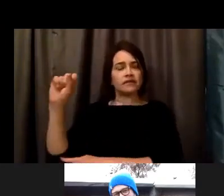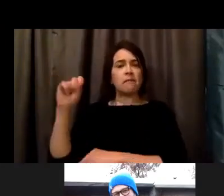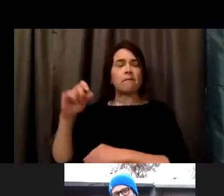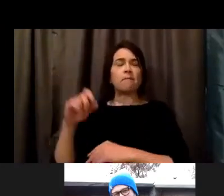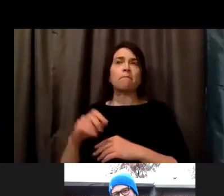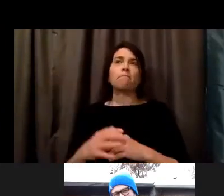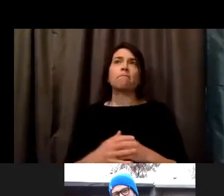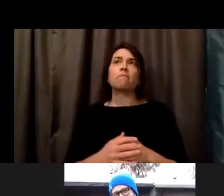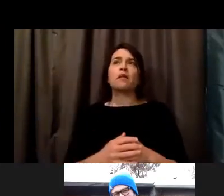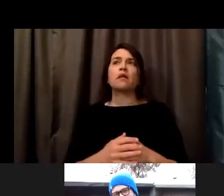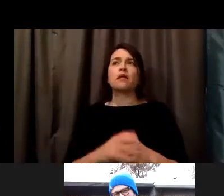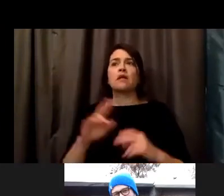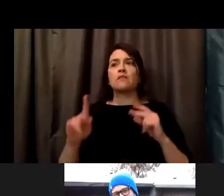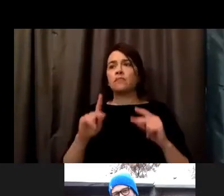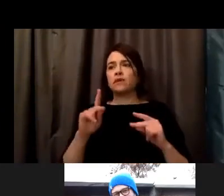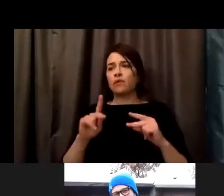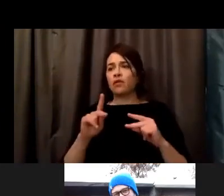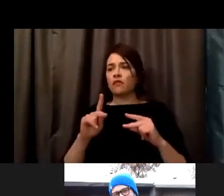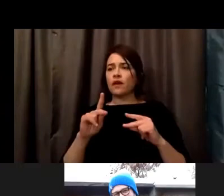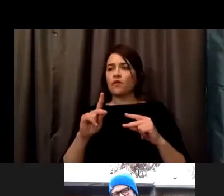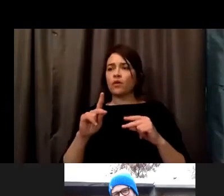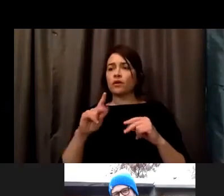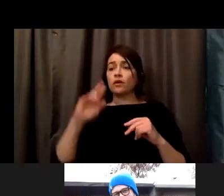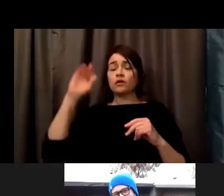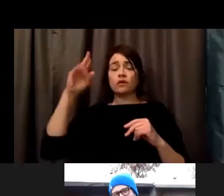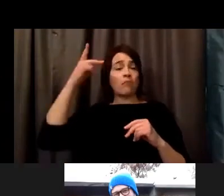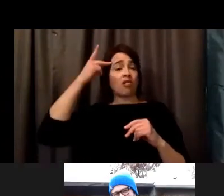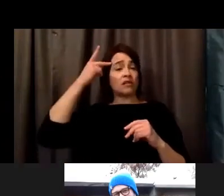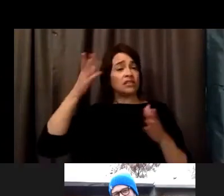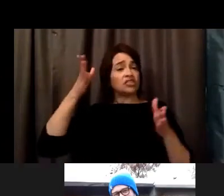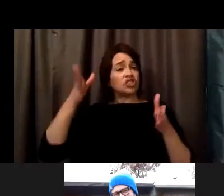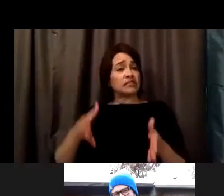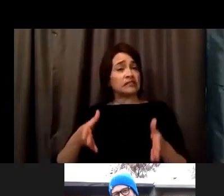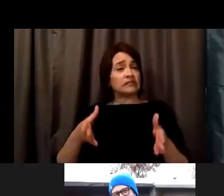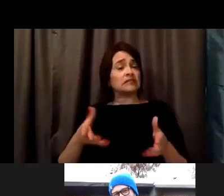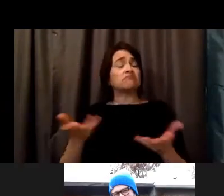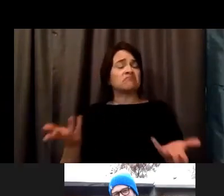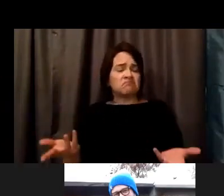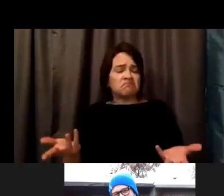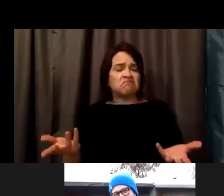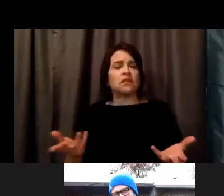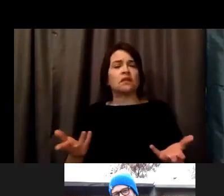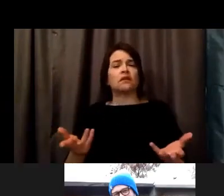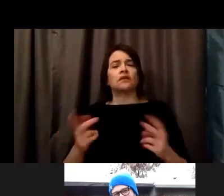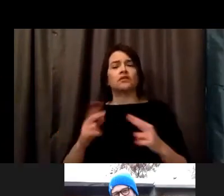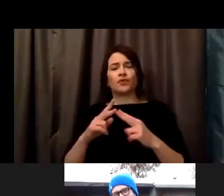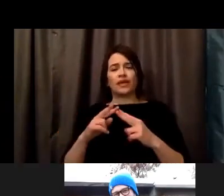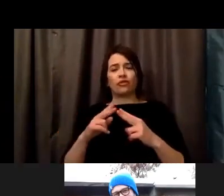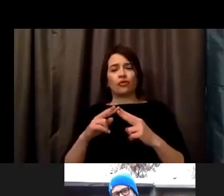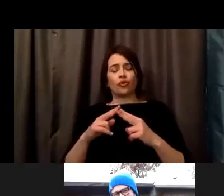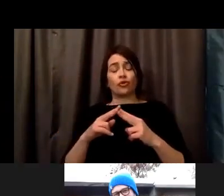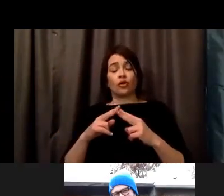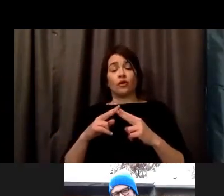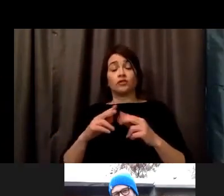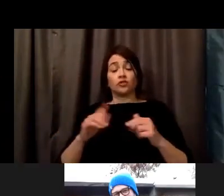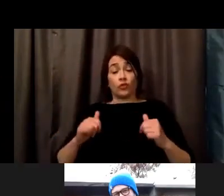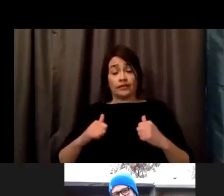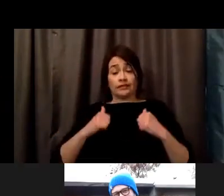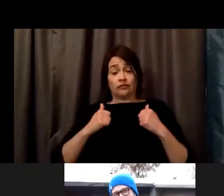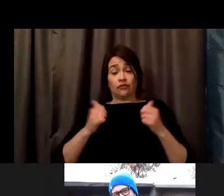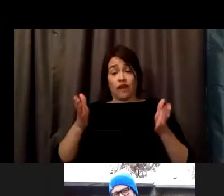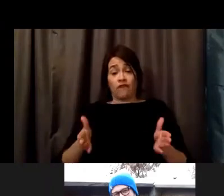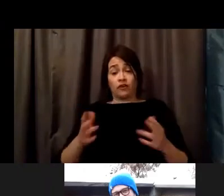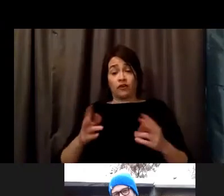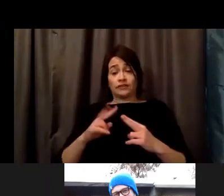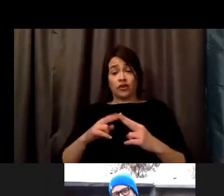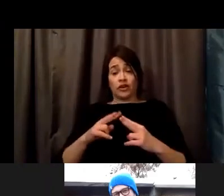were statesmen and stateswomen. So you either have survivors of people who were leaders